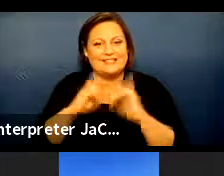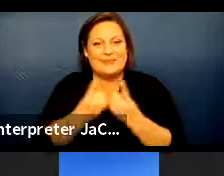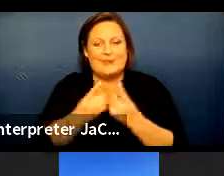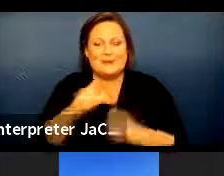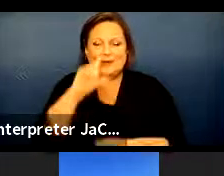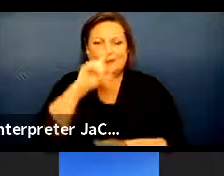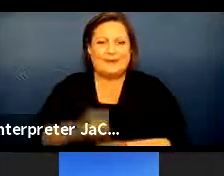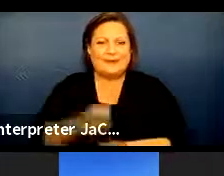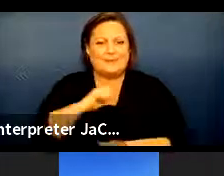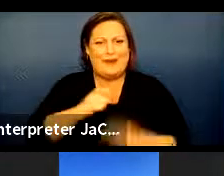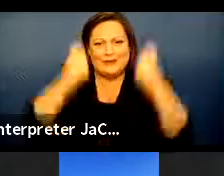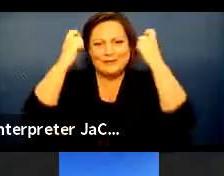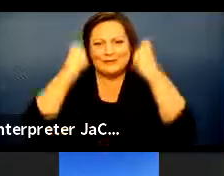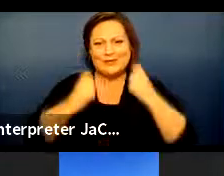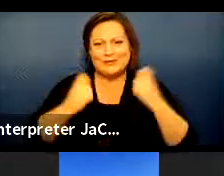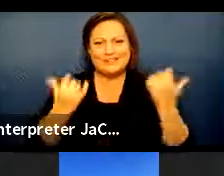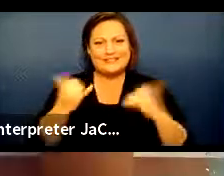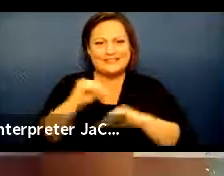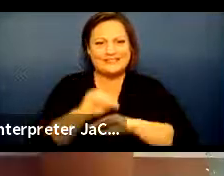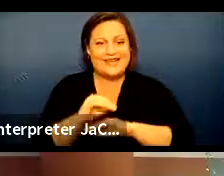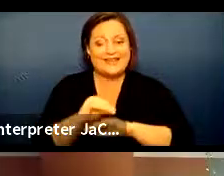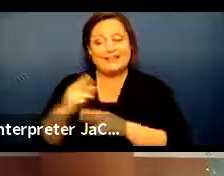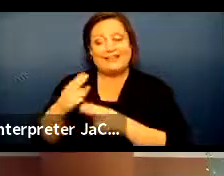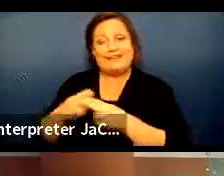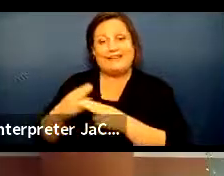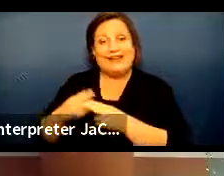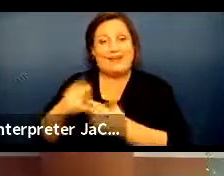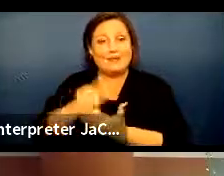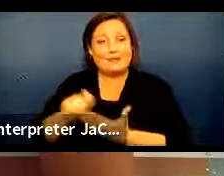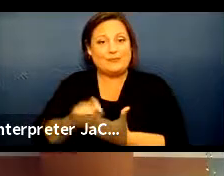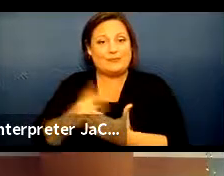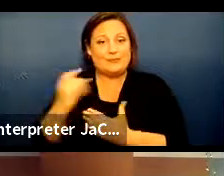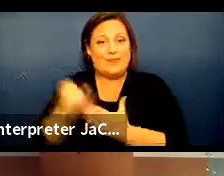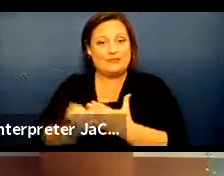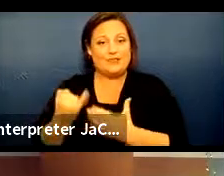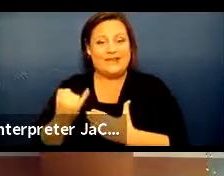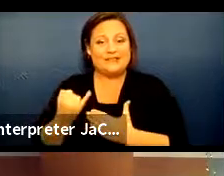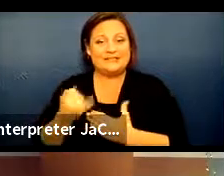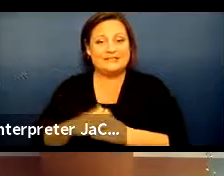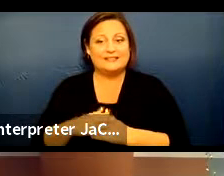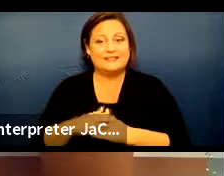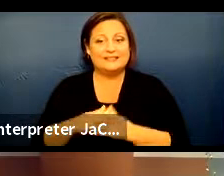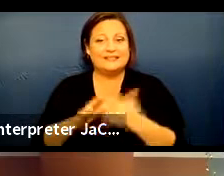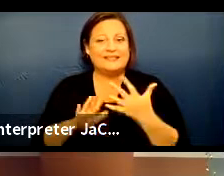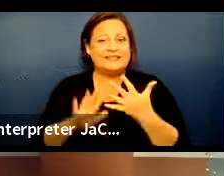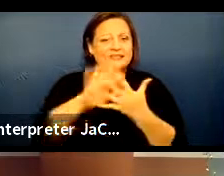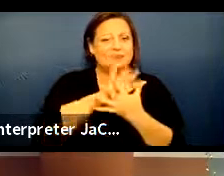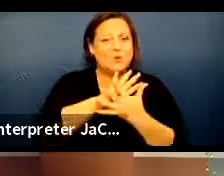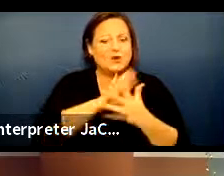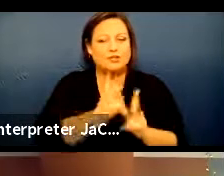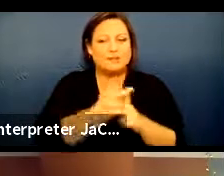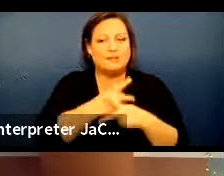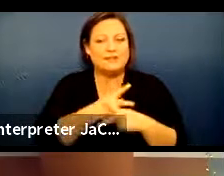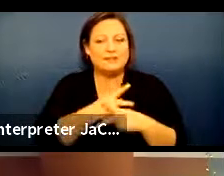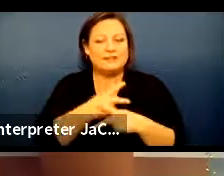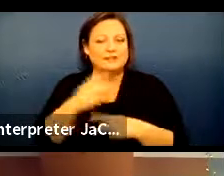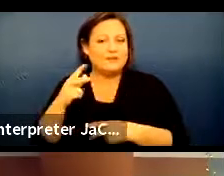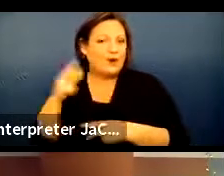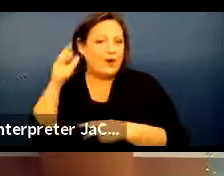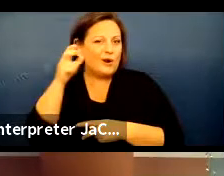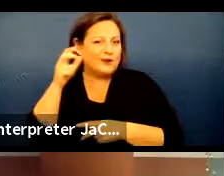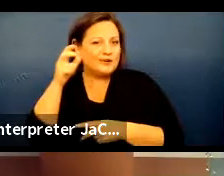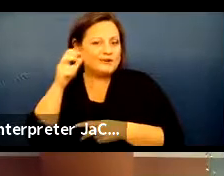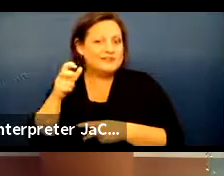she's being hooded tonight. The name of Sarah's project is Distortion Product Otoacoustic Emissions